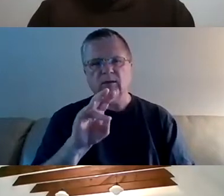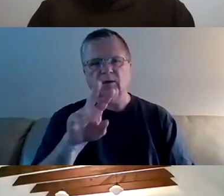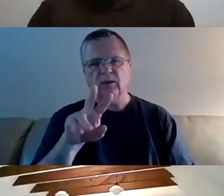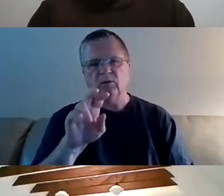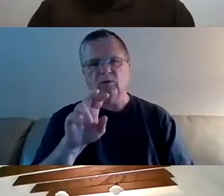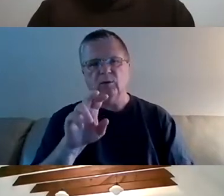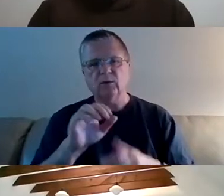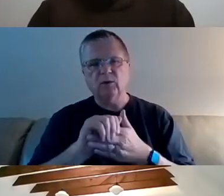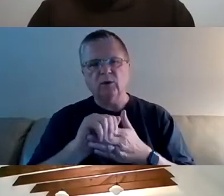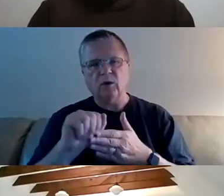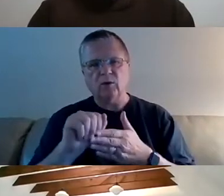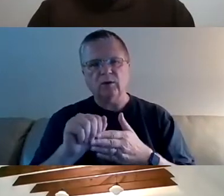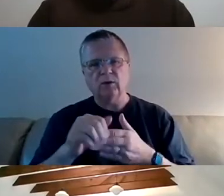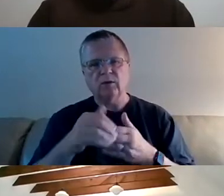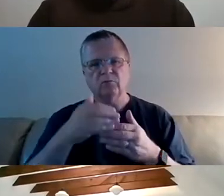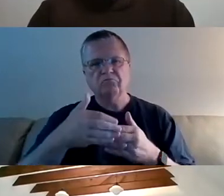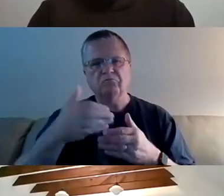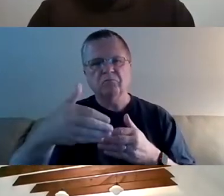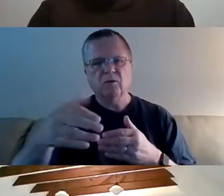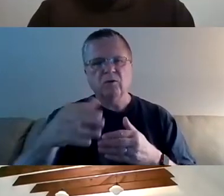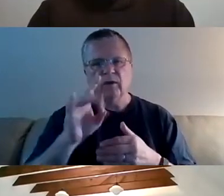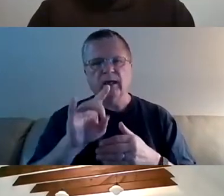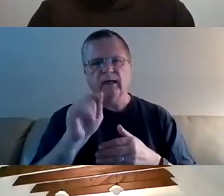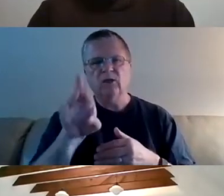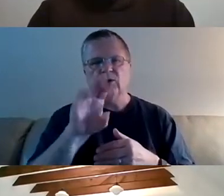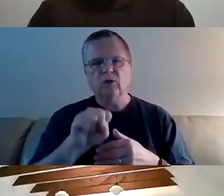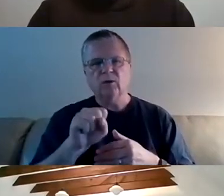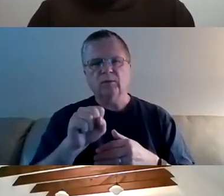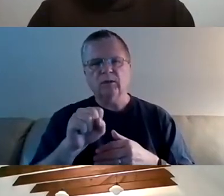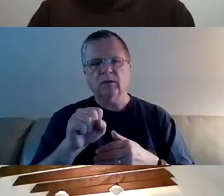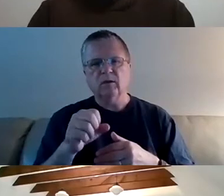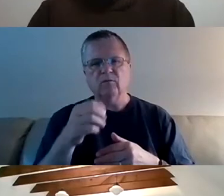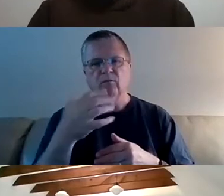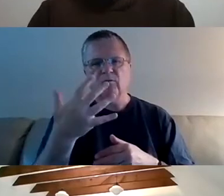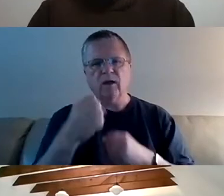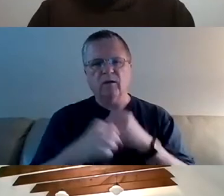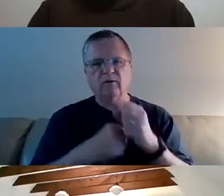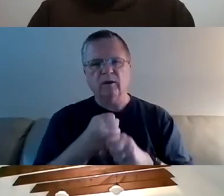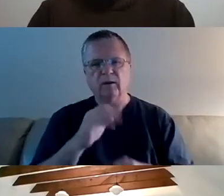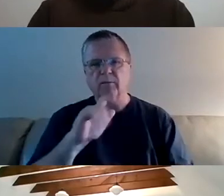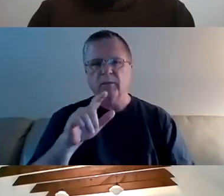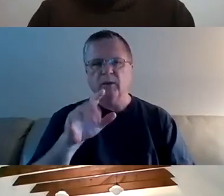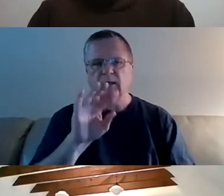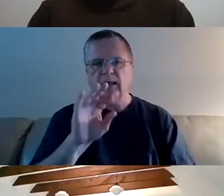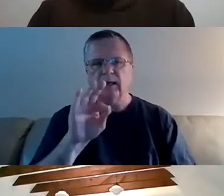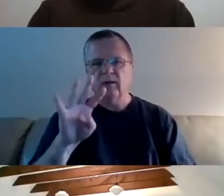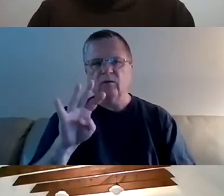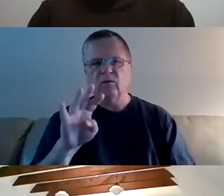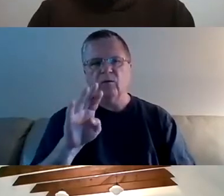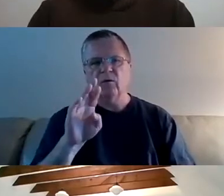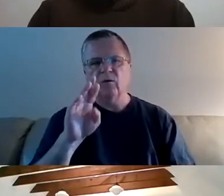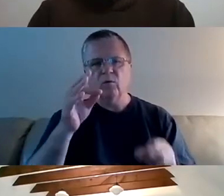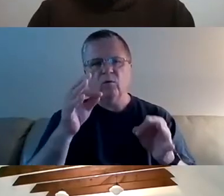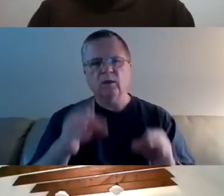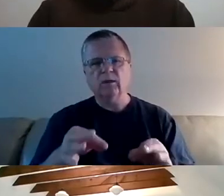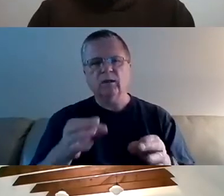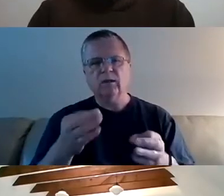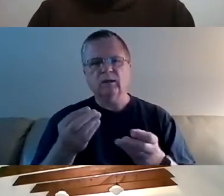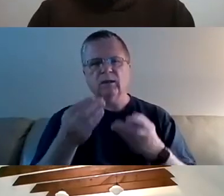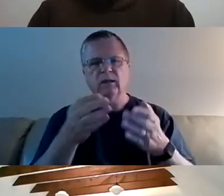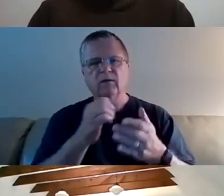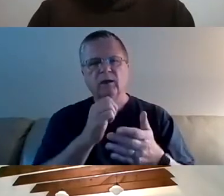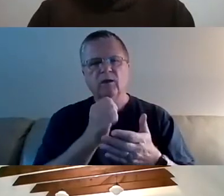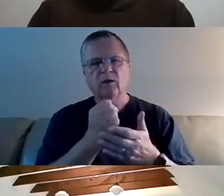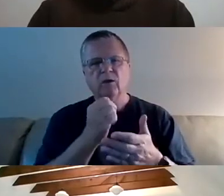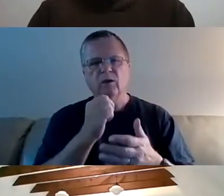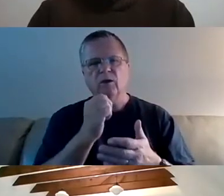$207,200 over a term of 5 years. Bill Number 994, resolution authorizing the mayor and director of the